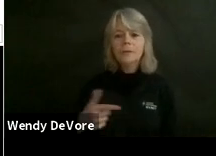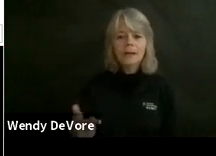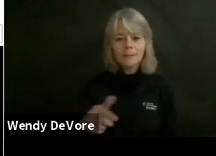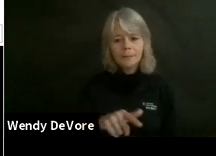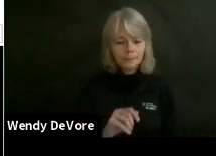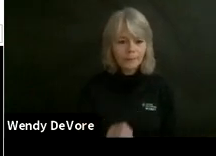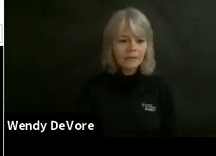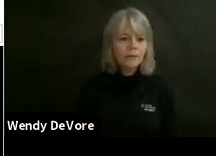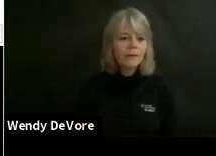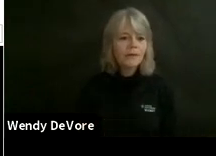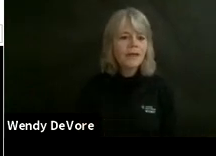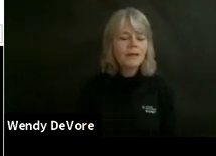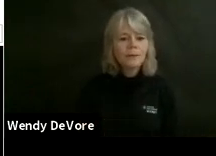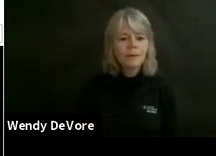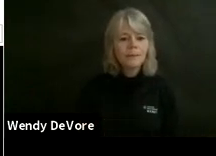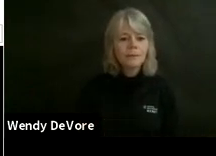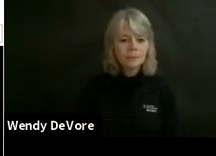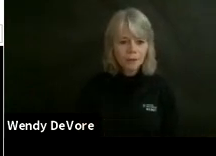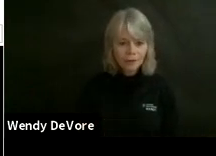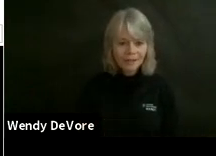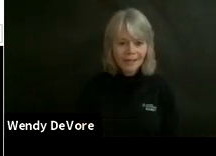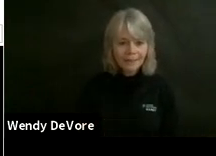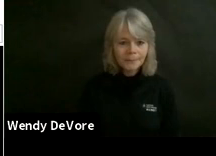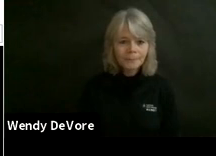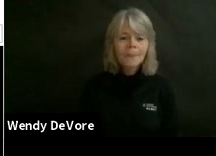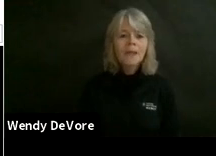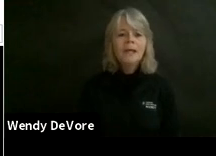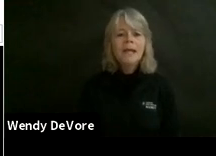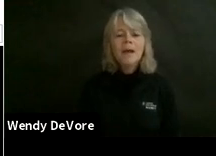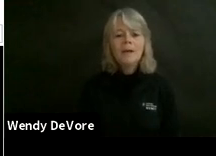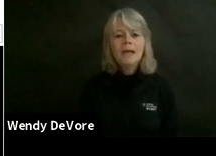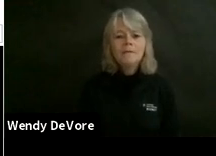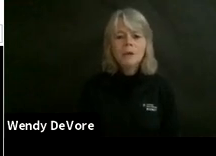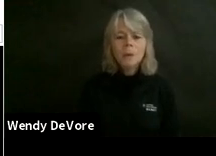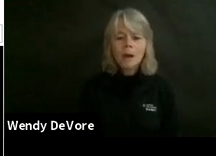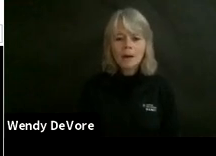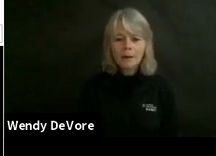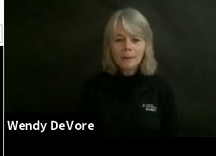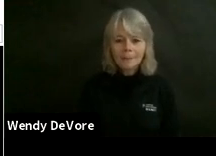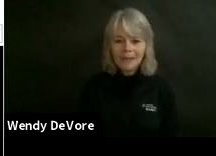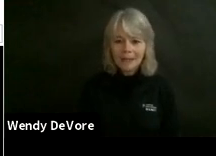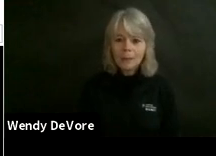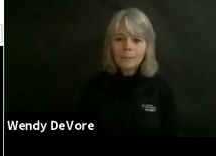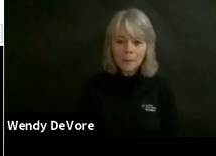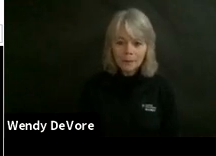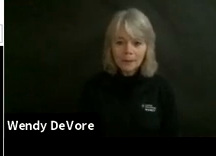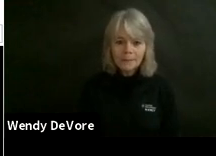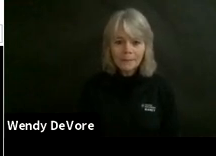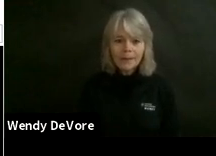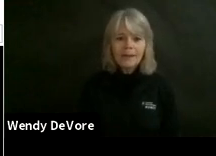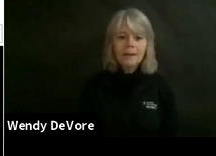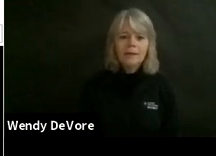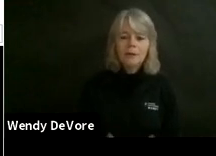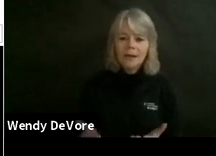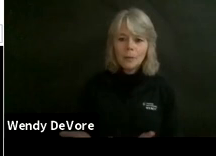So it's critical that you do some turn taking. Now, if you are meeting remotely.